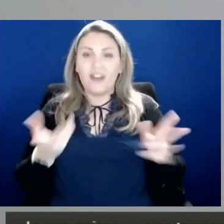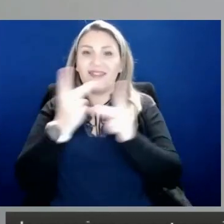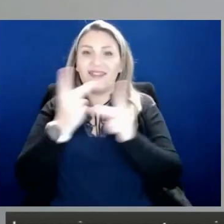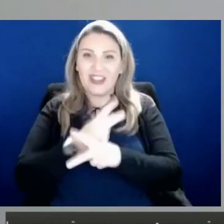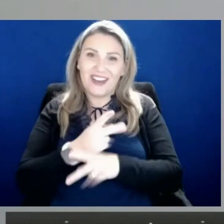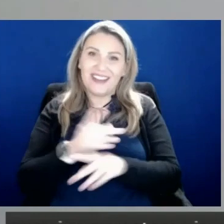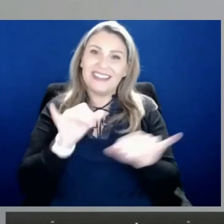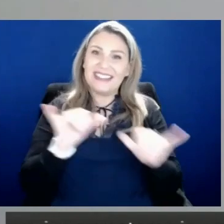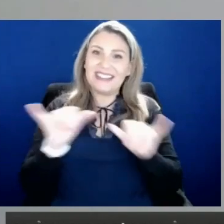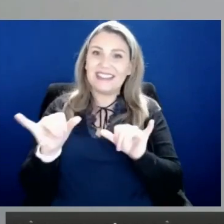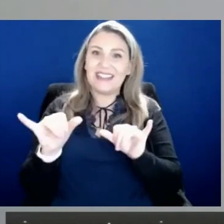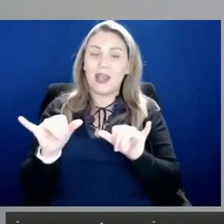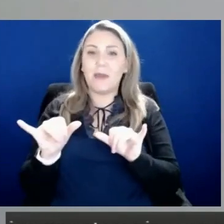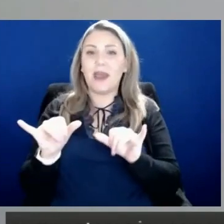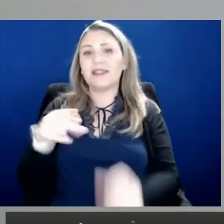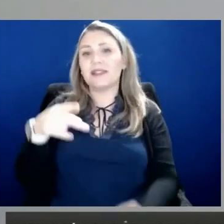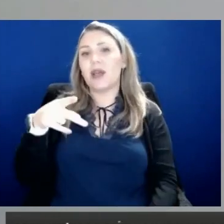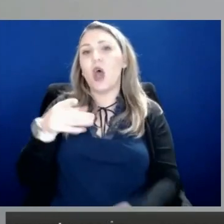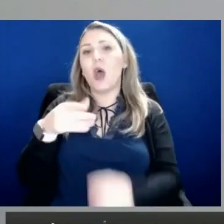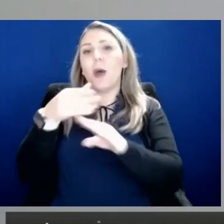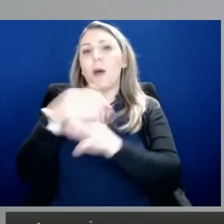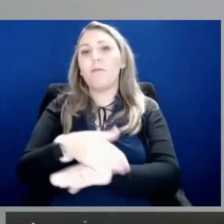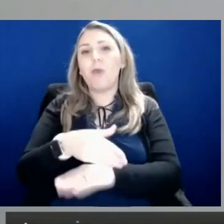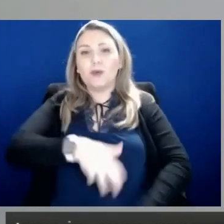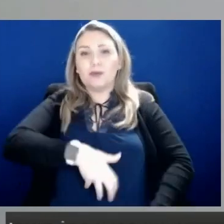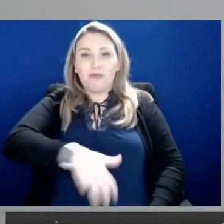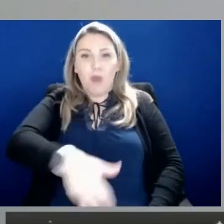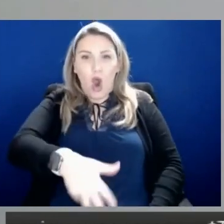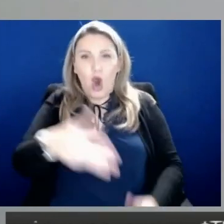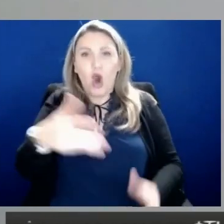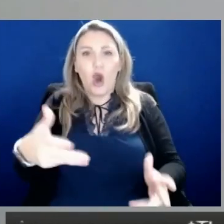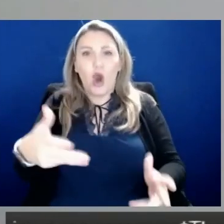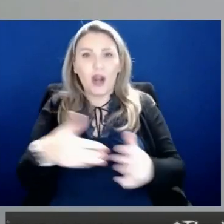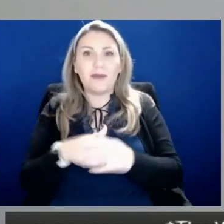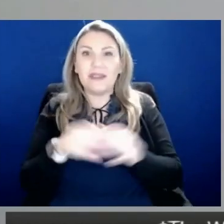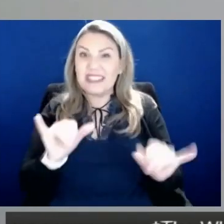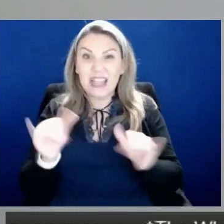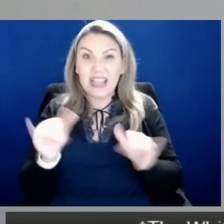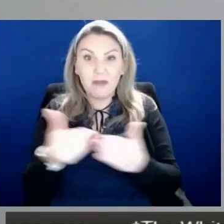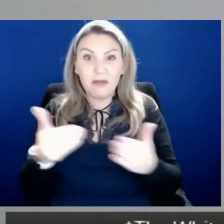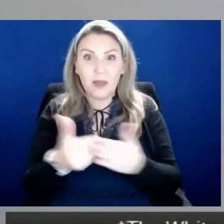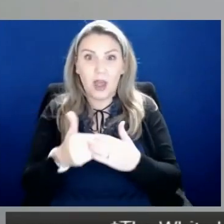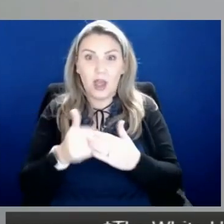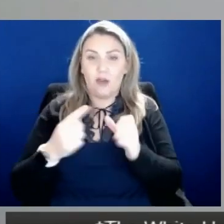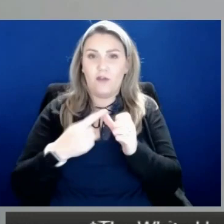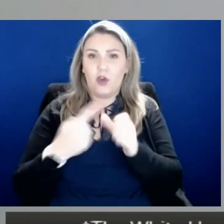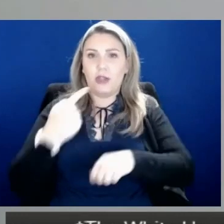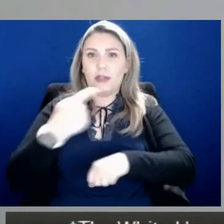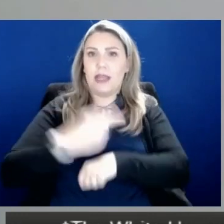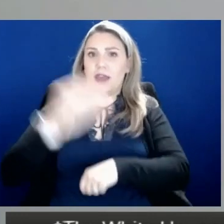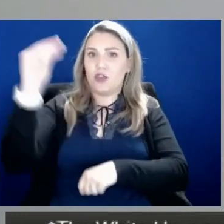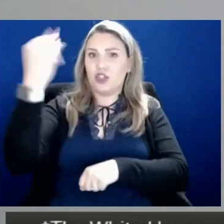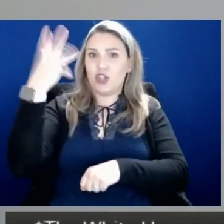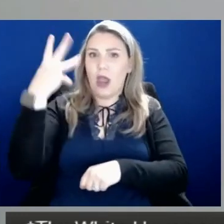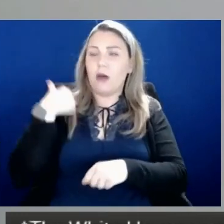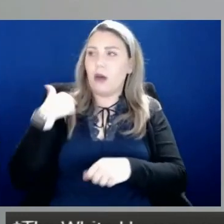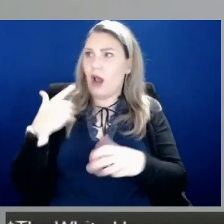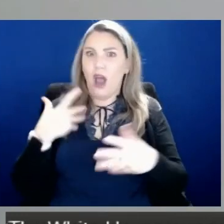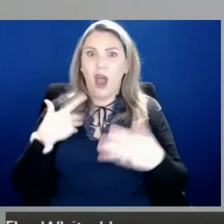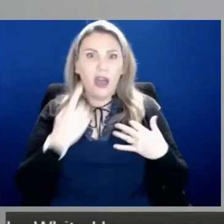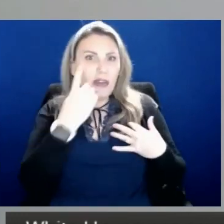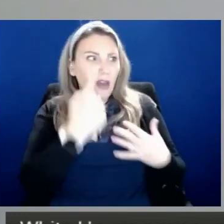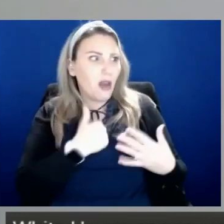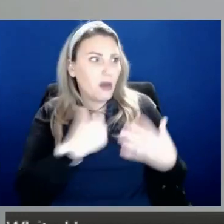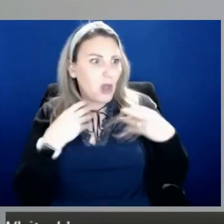as like postpartum hair loss. But the first day I came out of the shower and I told my husband, I was like, I think I'm losing my hair. And he was like,